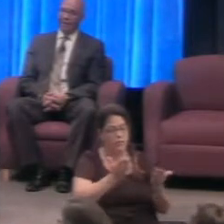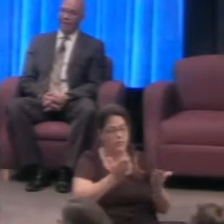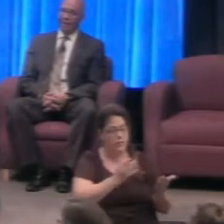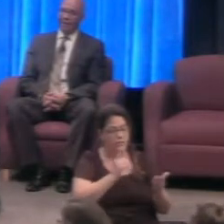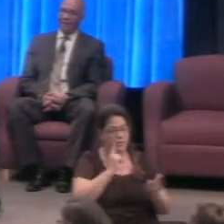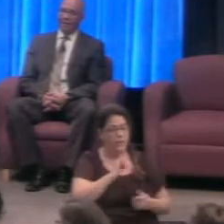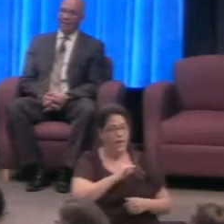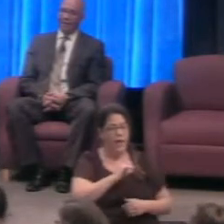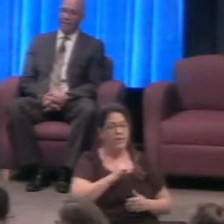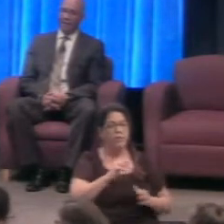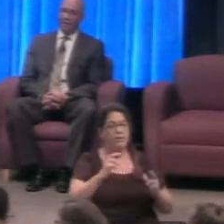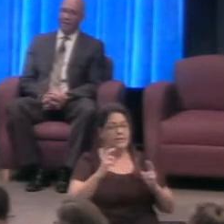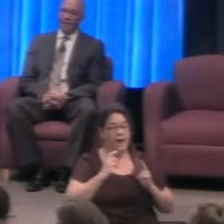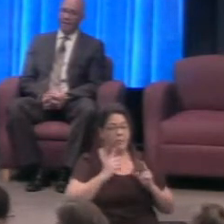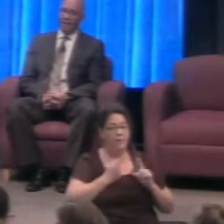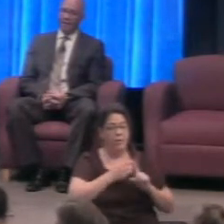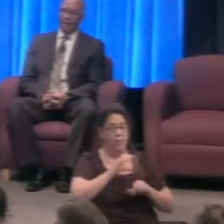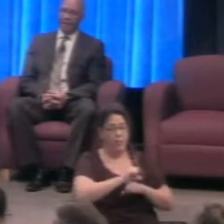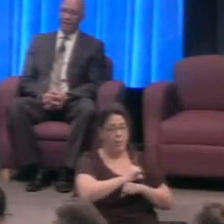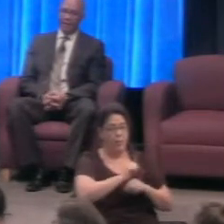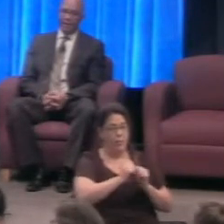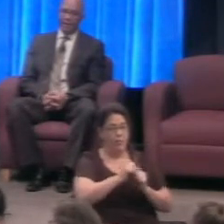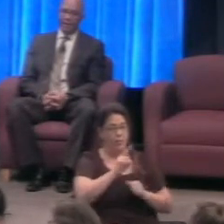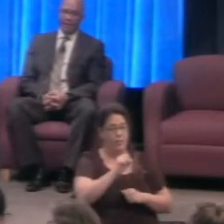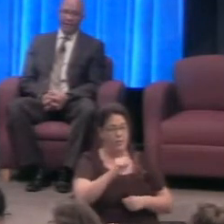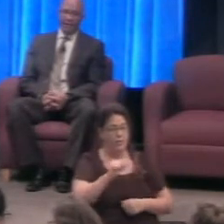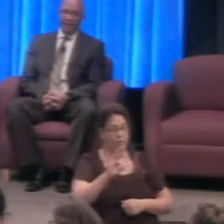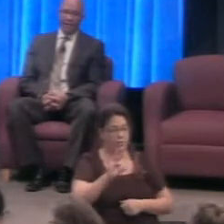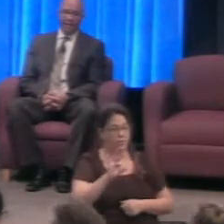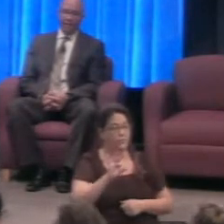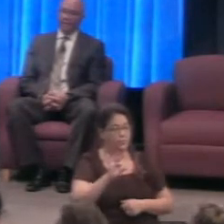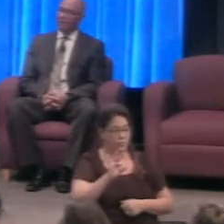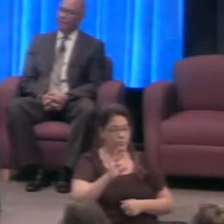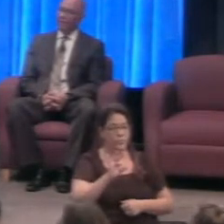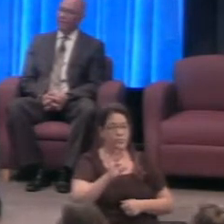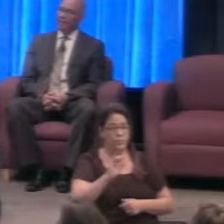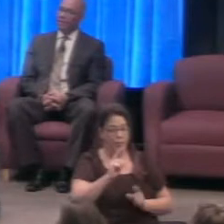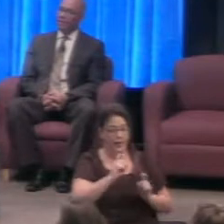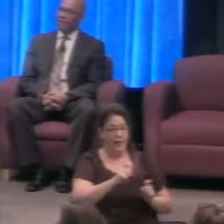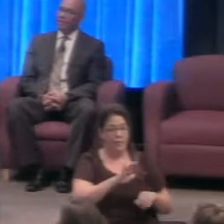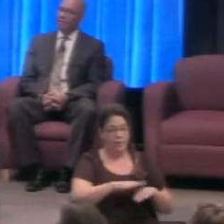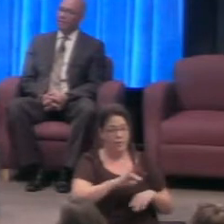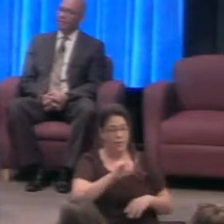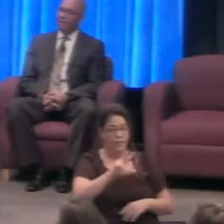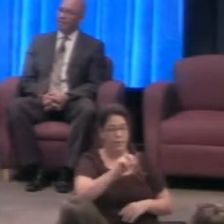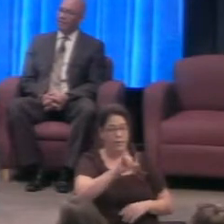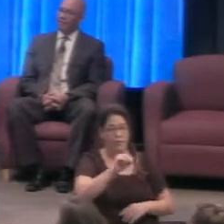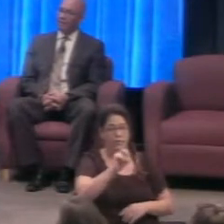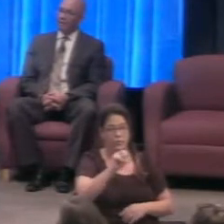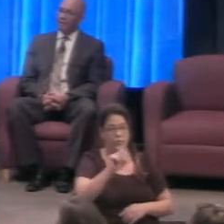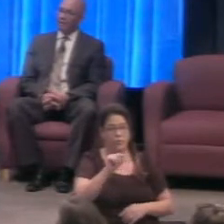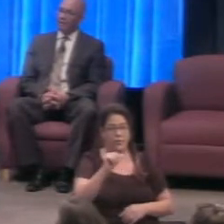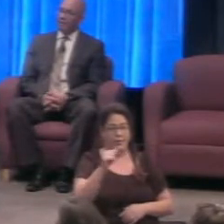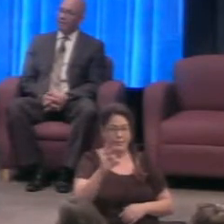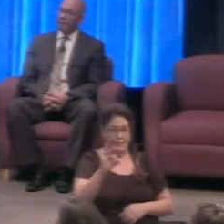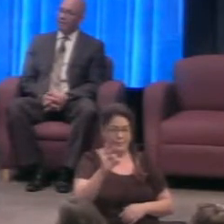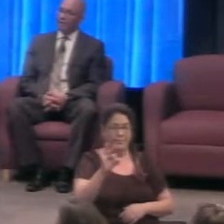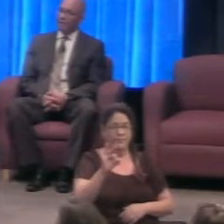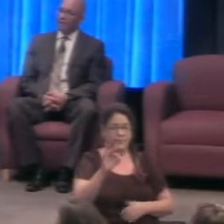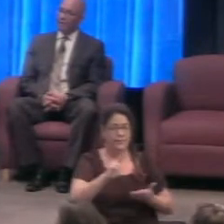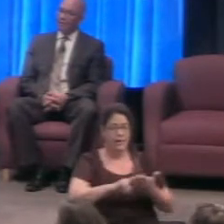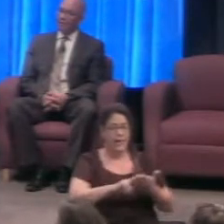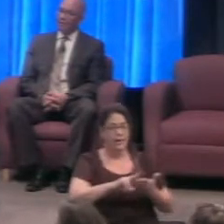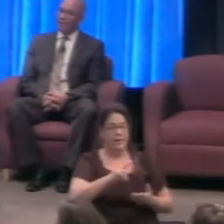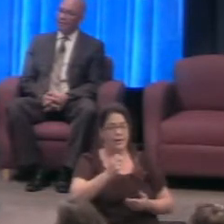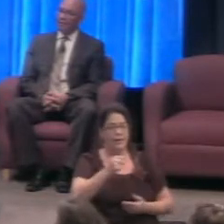of retirement from employment with the United States Air Force. Given this 30th day of June 2019, signed Heath